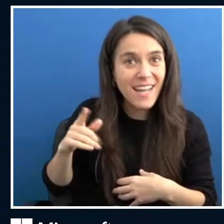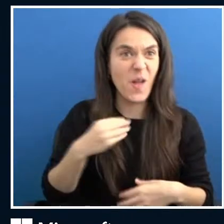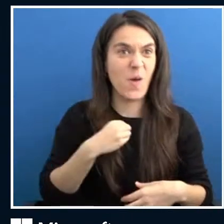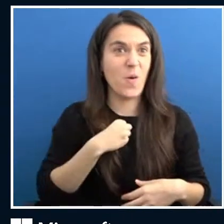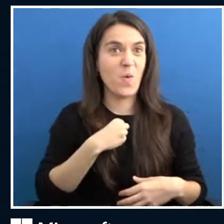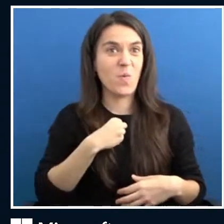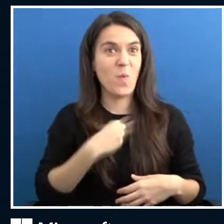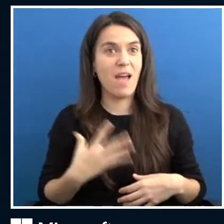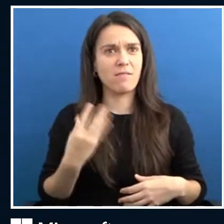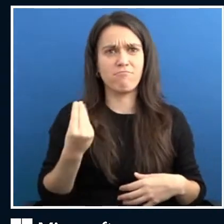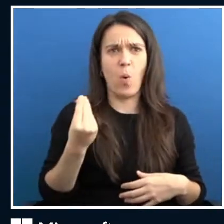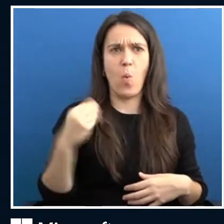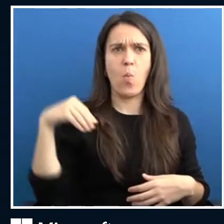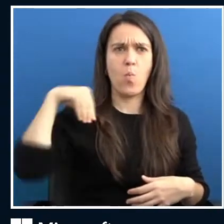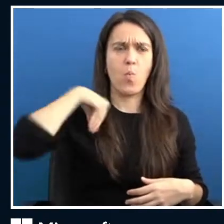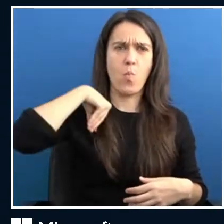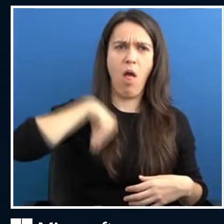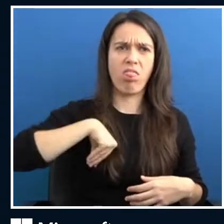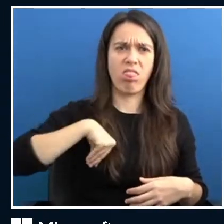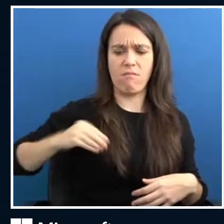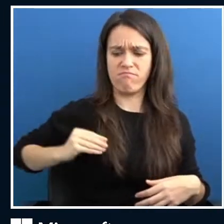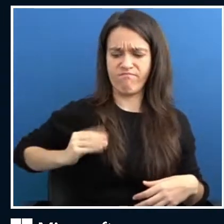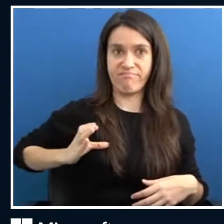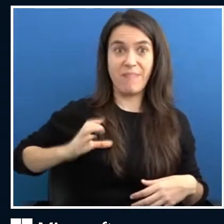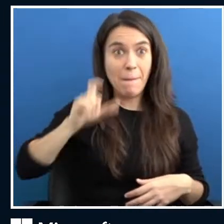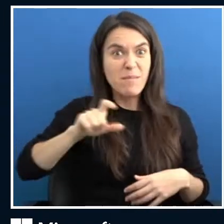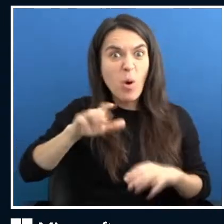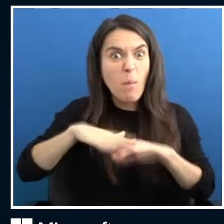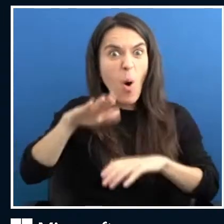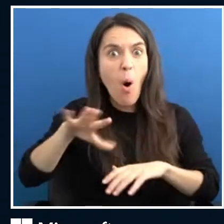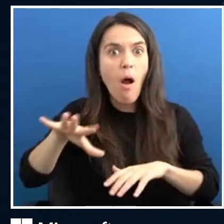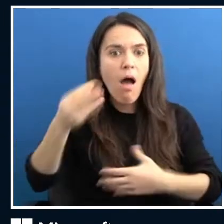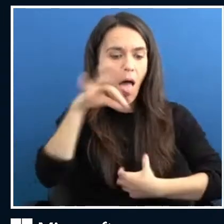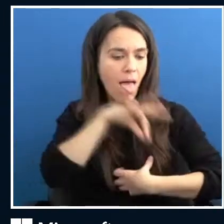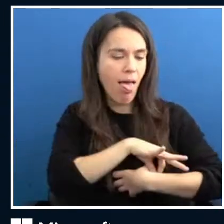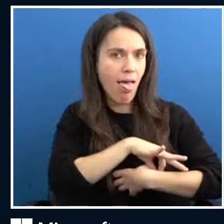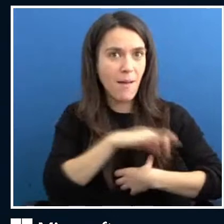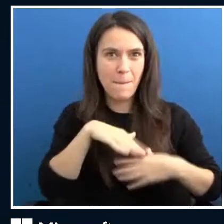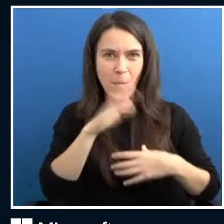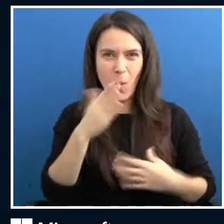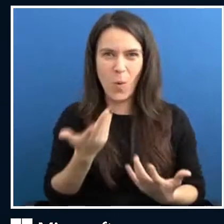it. And so this was quite disturbing. It was in 2012.